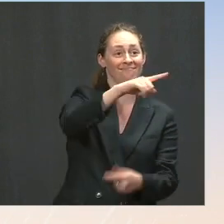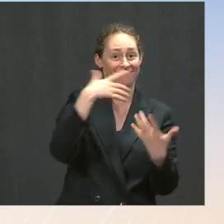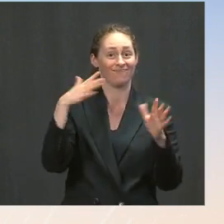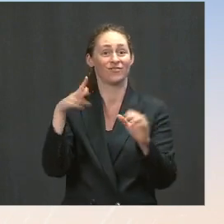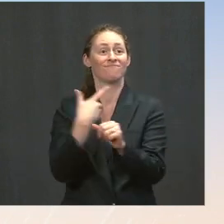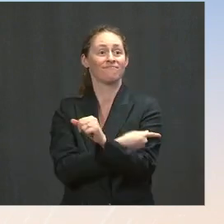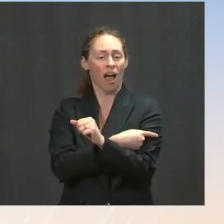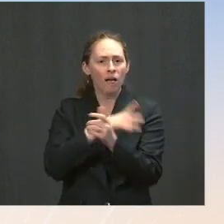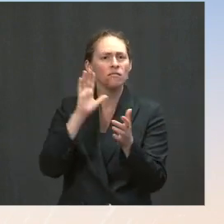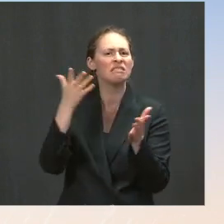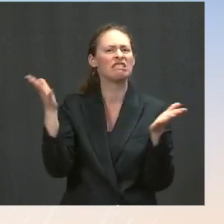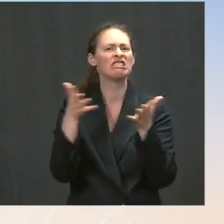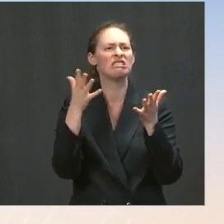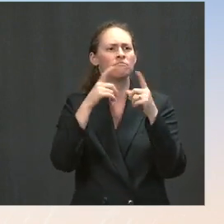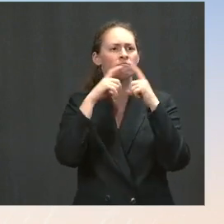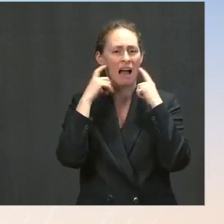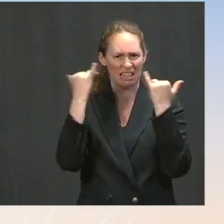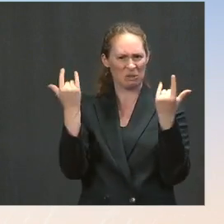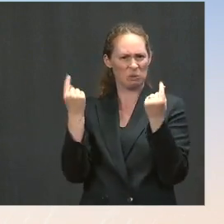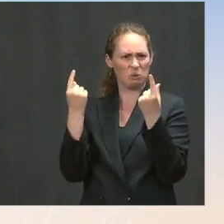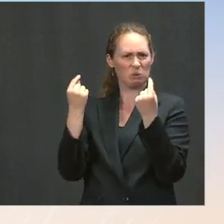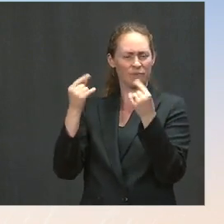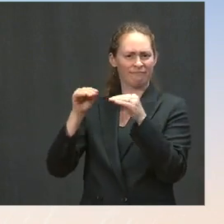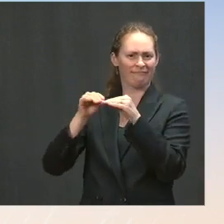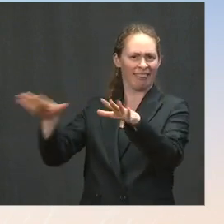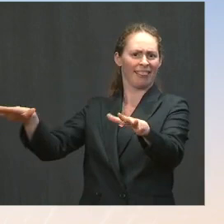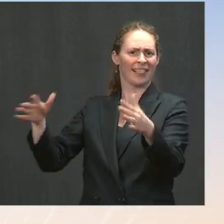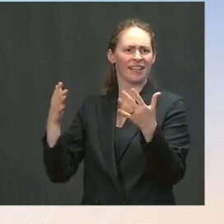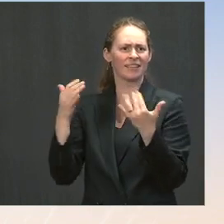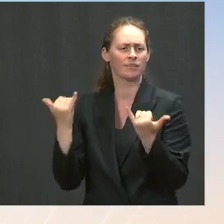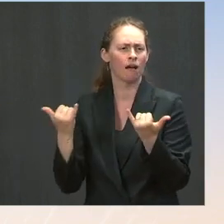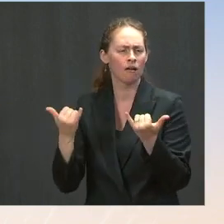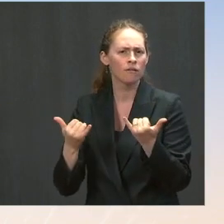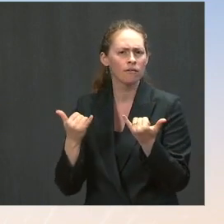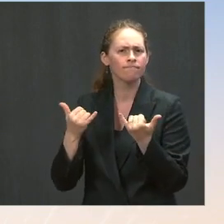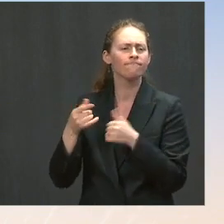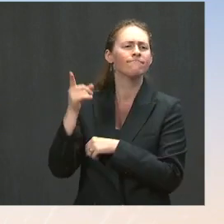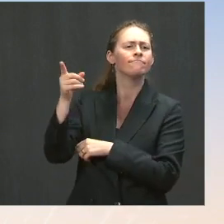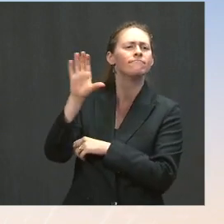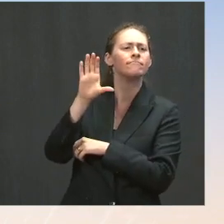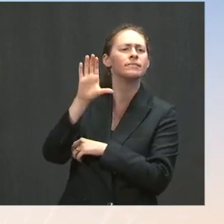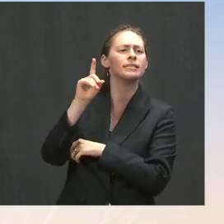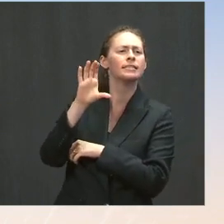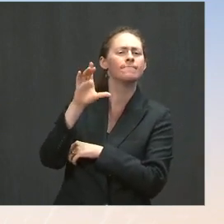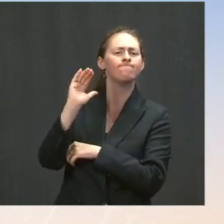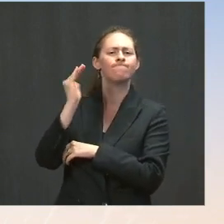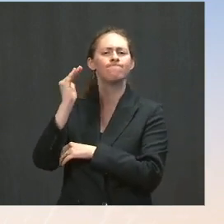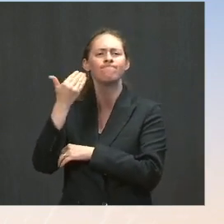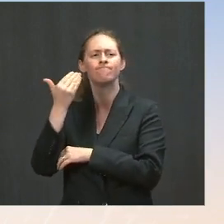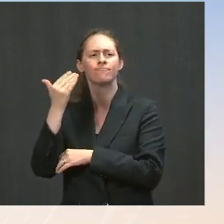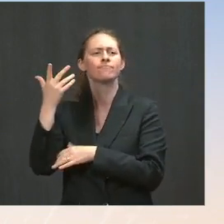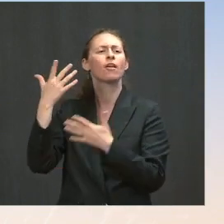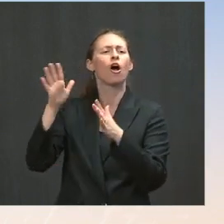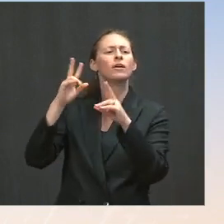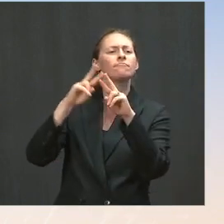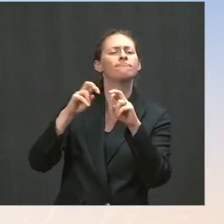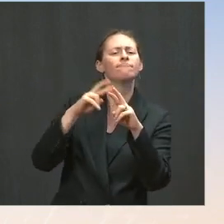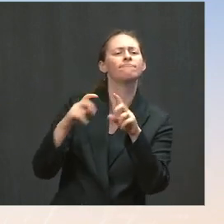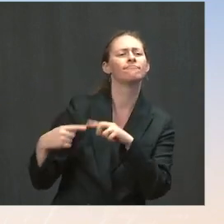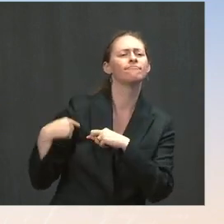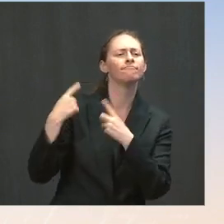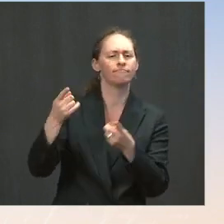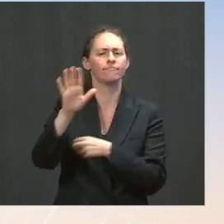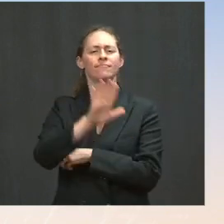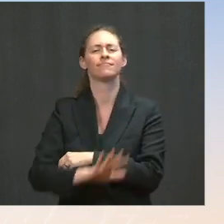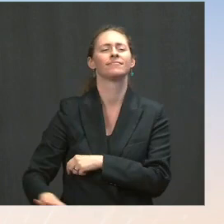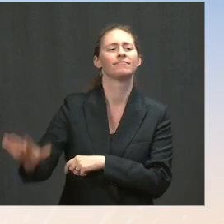transmission. That covers, according to the CDC, about 63% of the country right now, which has significant or high transmission. So how will the White